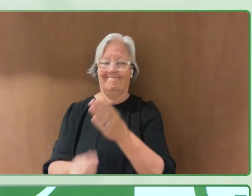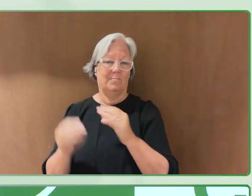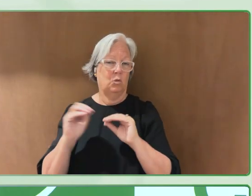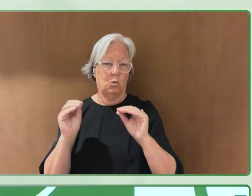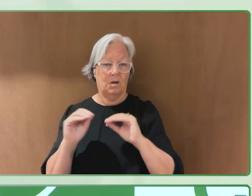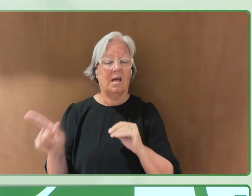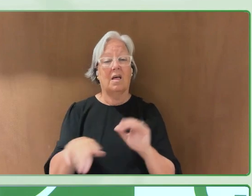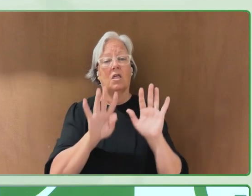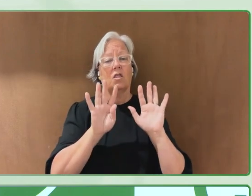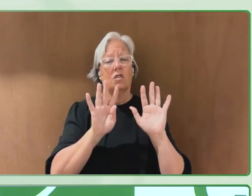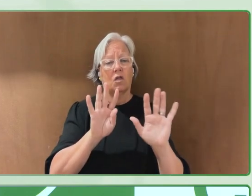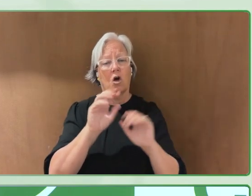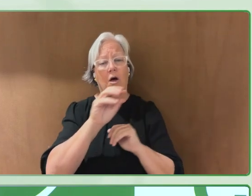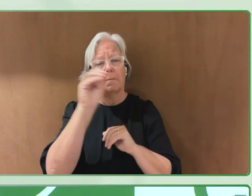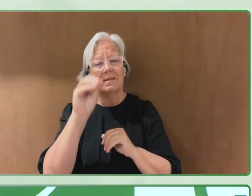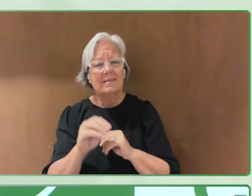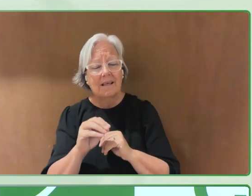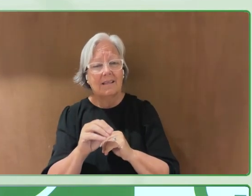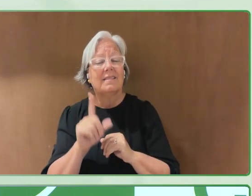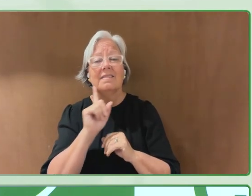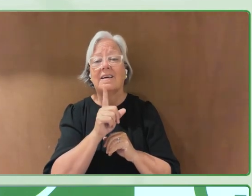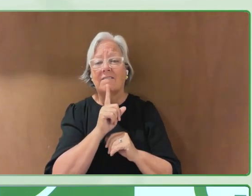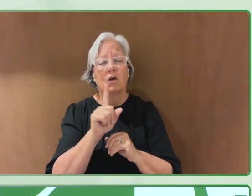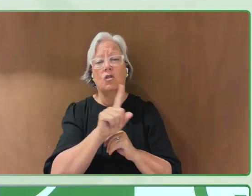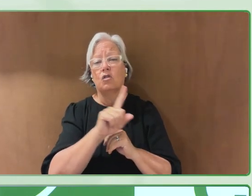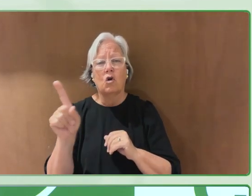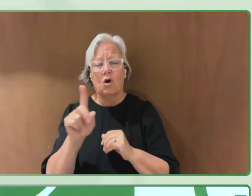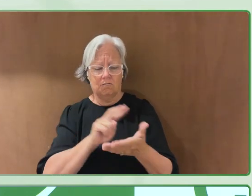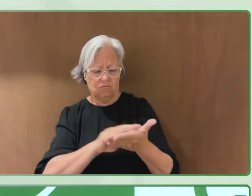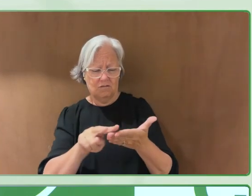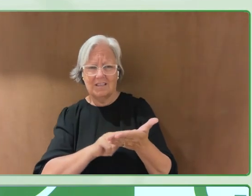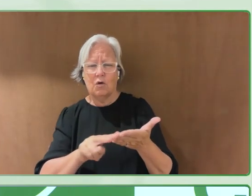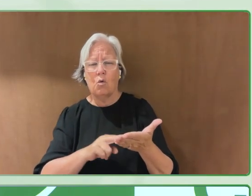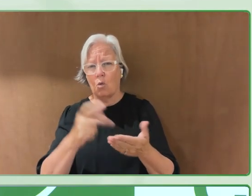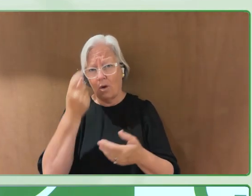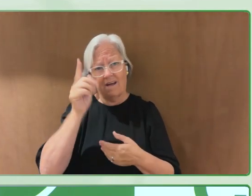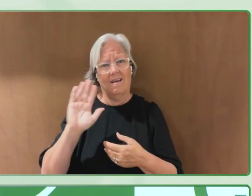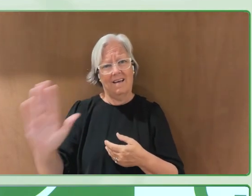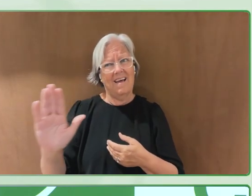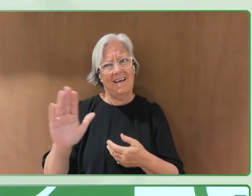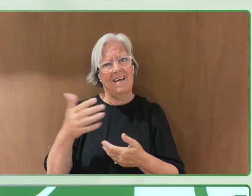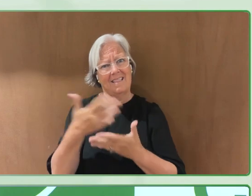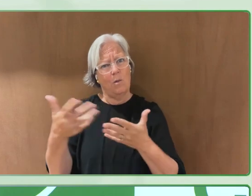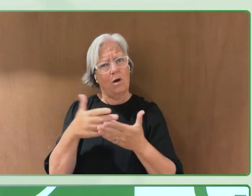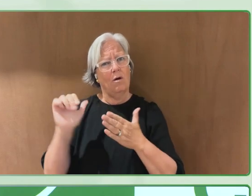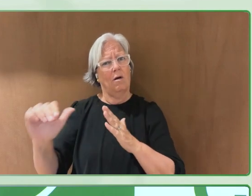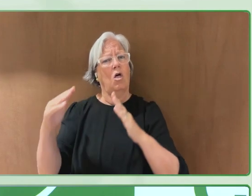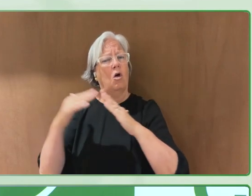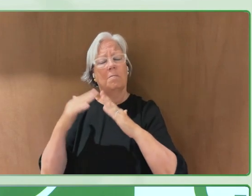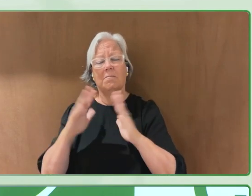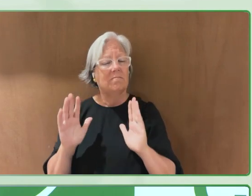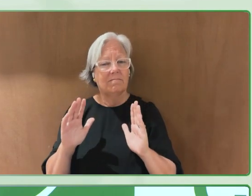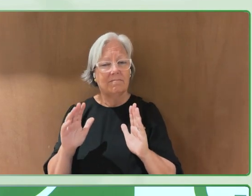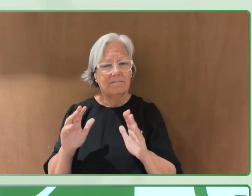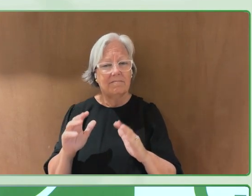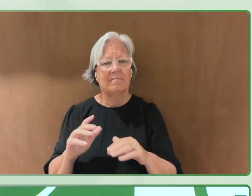deaf people unable to read their native languages, which means they cannot access to any written content. The Facebook, the